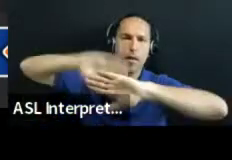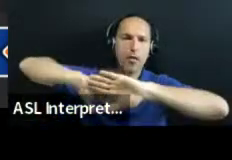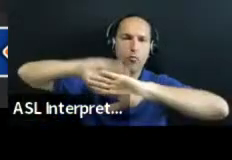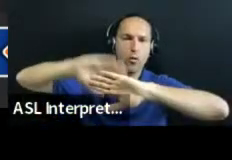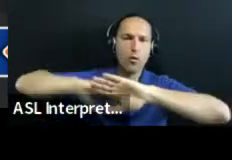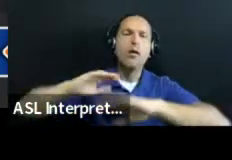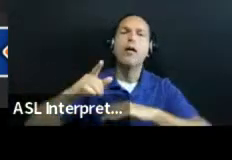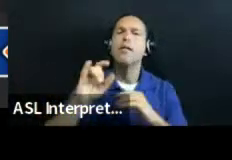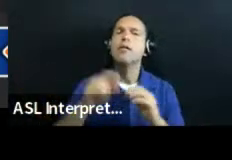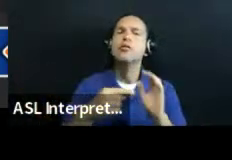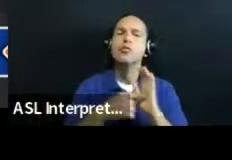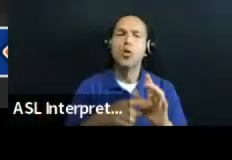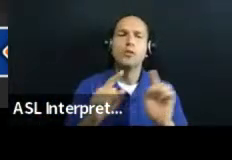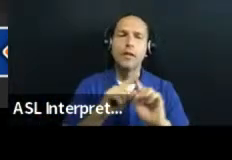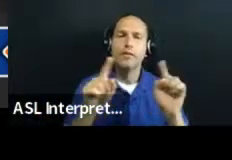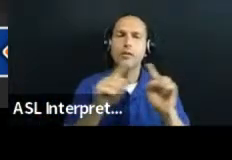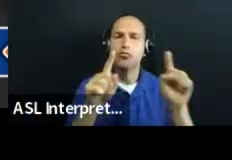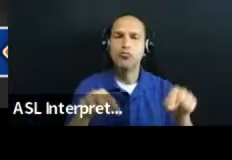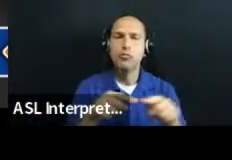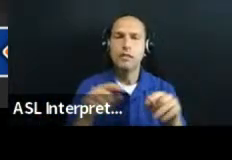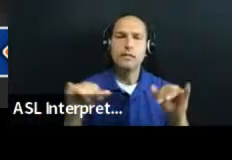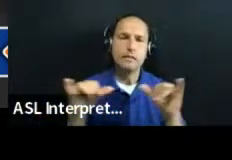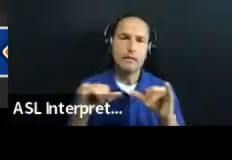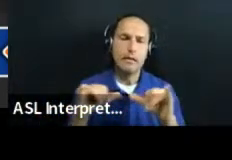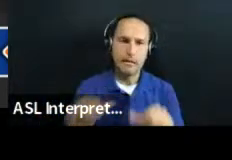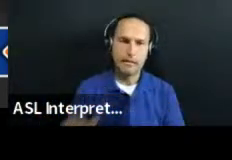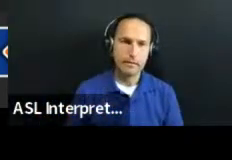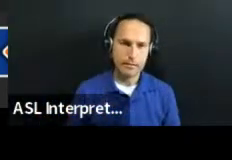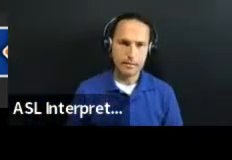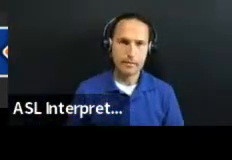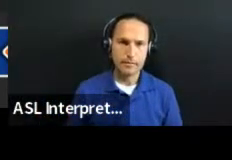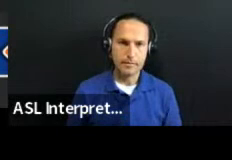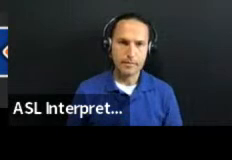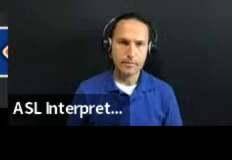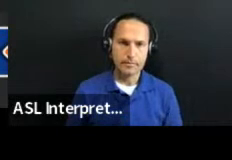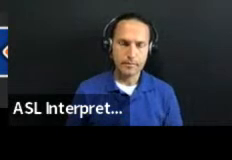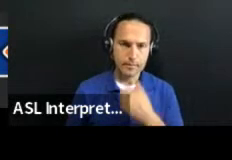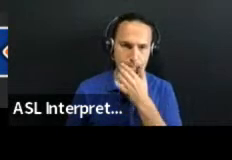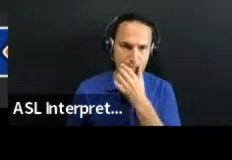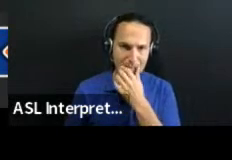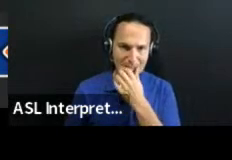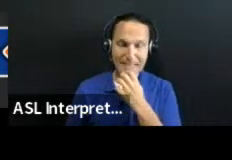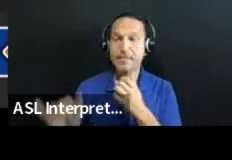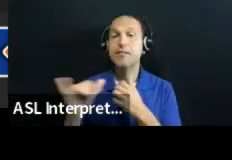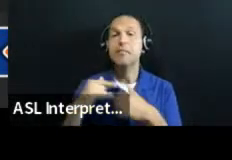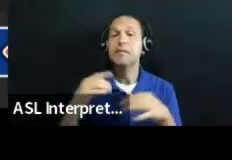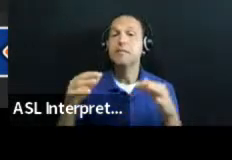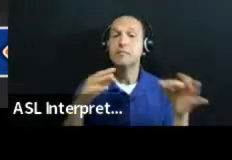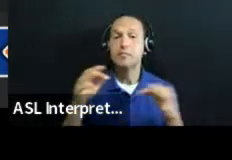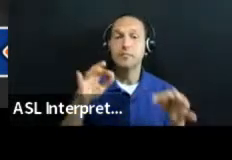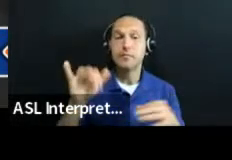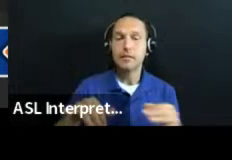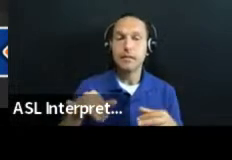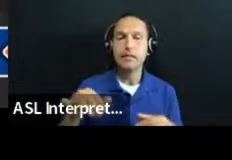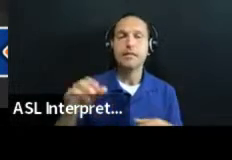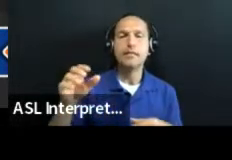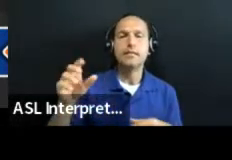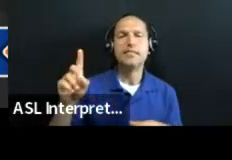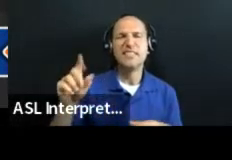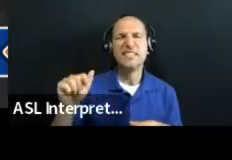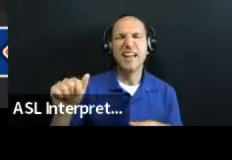representing basically different screen sizes, right? So making sure, like I said before, that your data visualizations and maps can